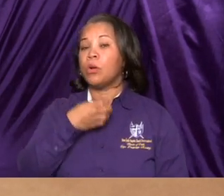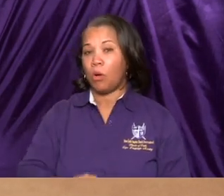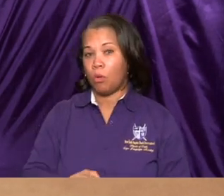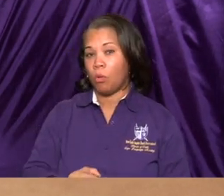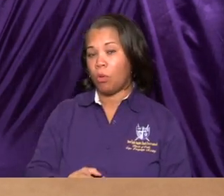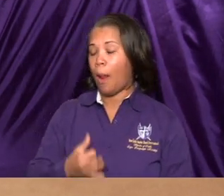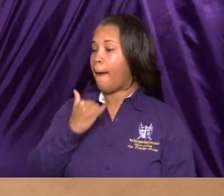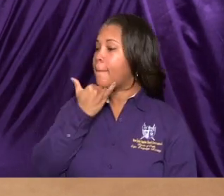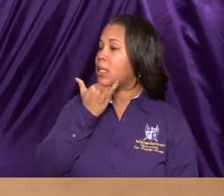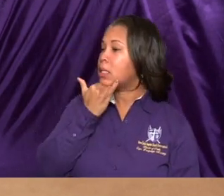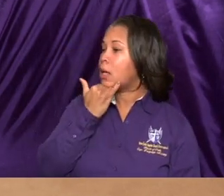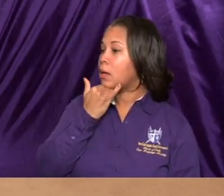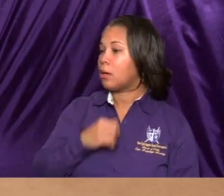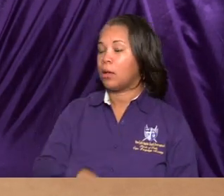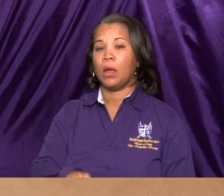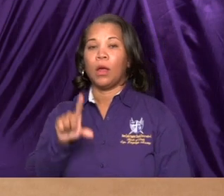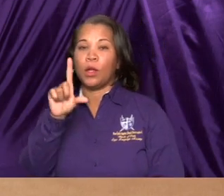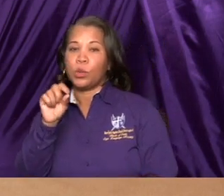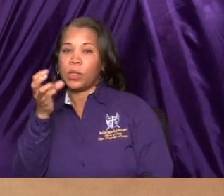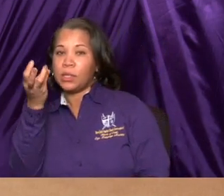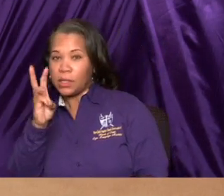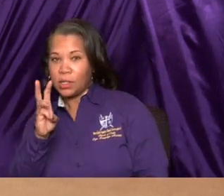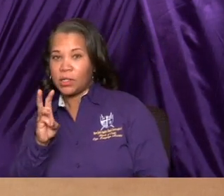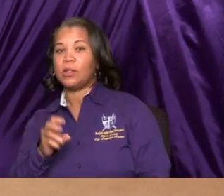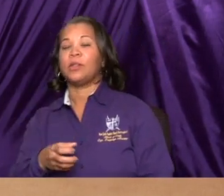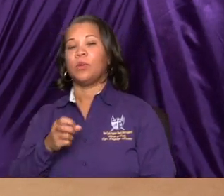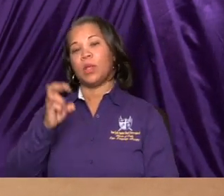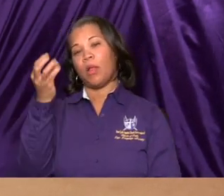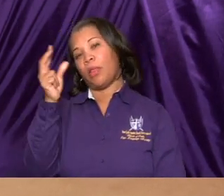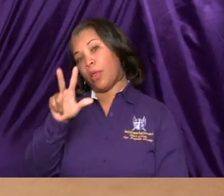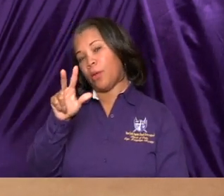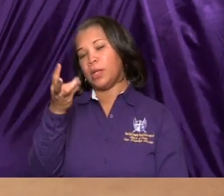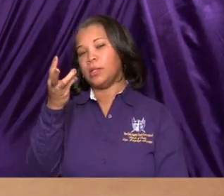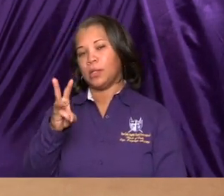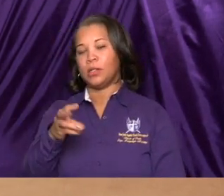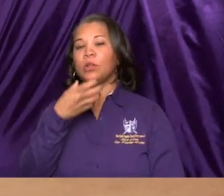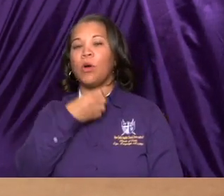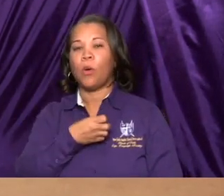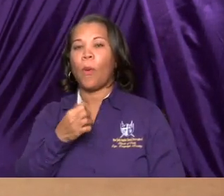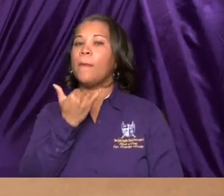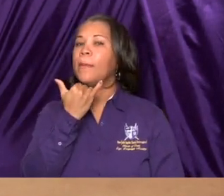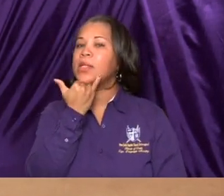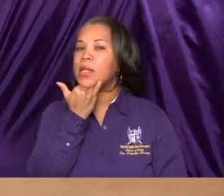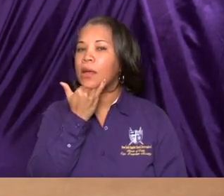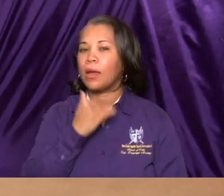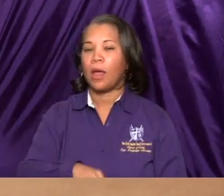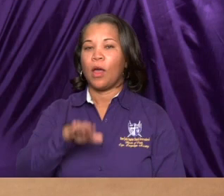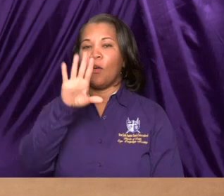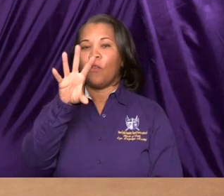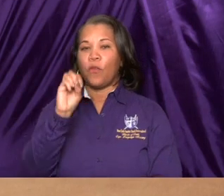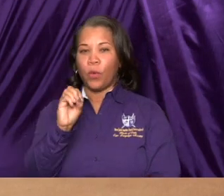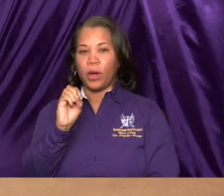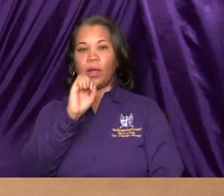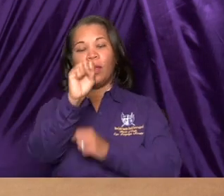A 26-year-old mistake has now become a 36-year-old mistake. A 40-year-old